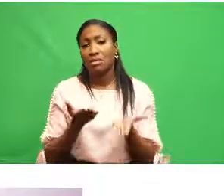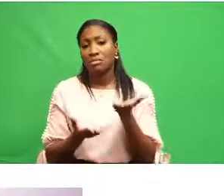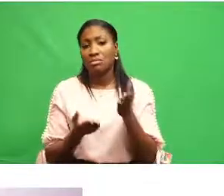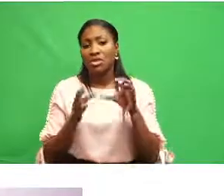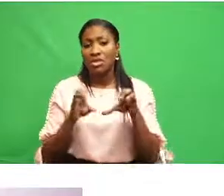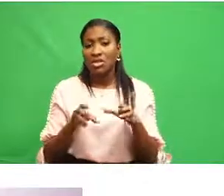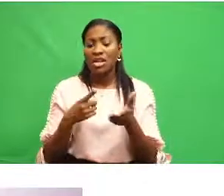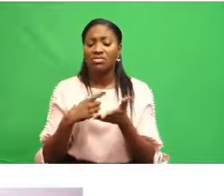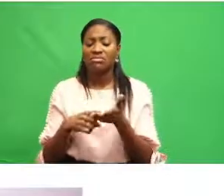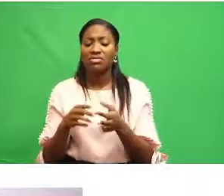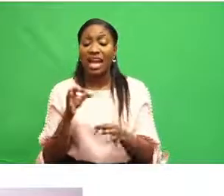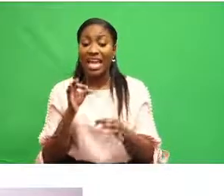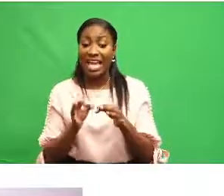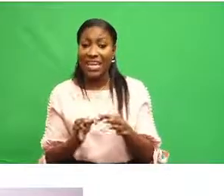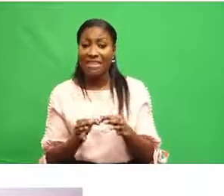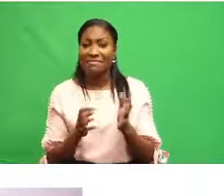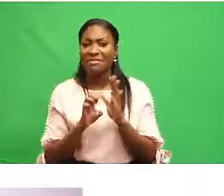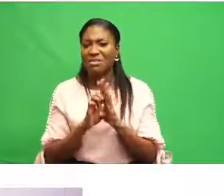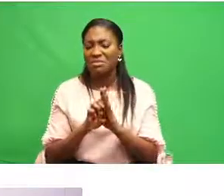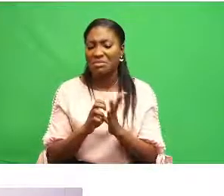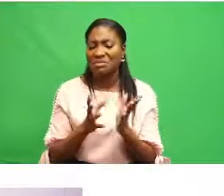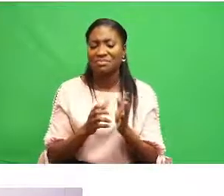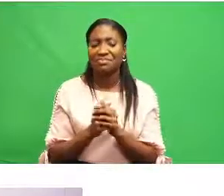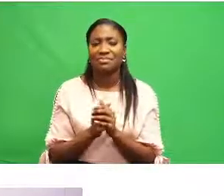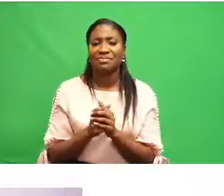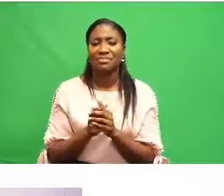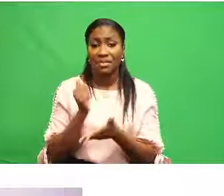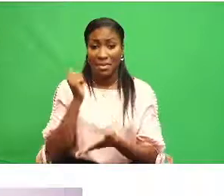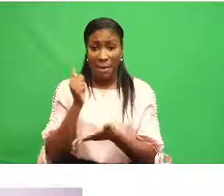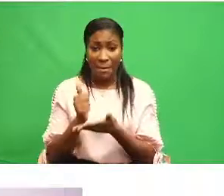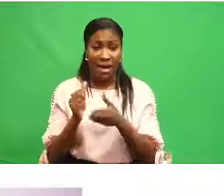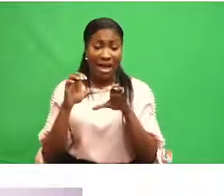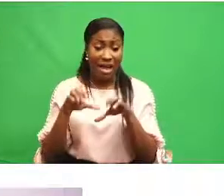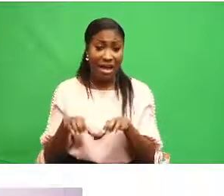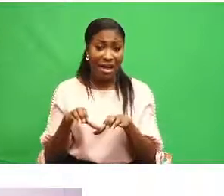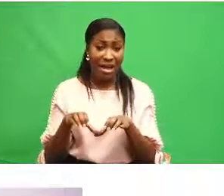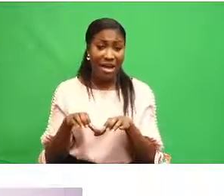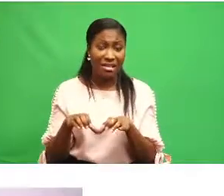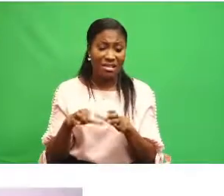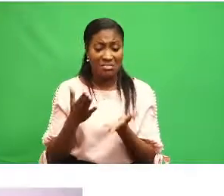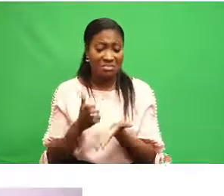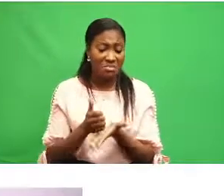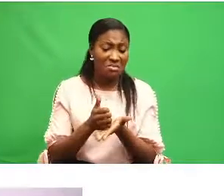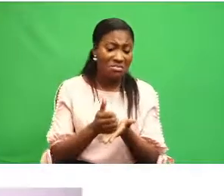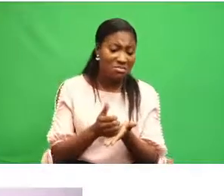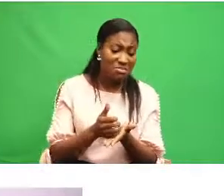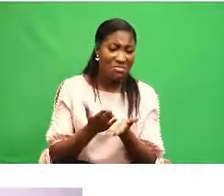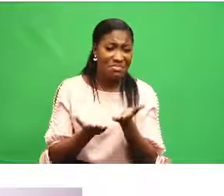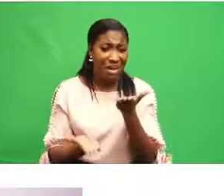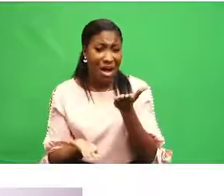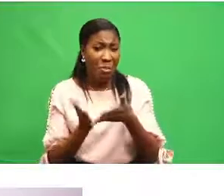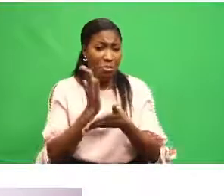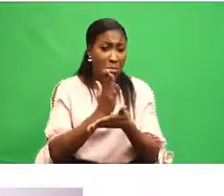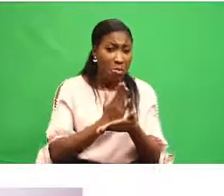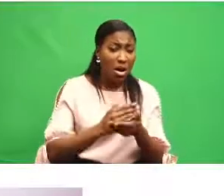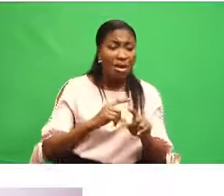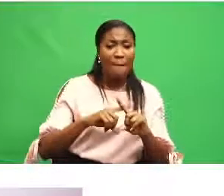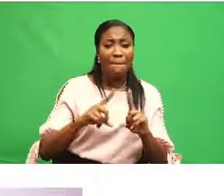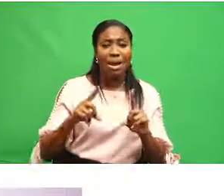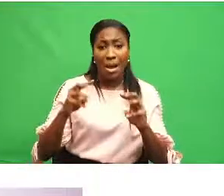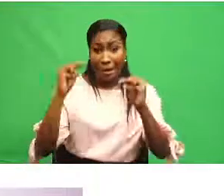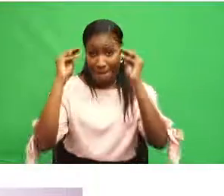their policies. So the bank per se might be in a position to respond to that, but social welfare or the ministry